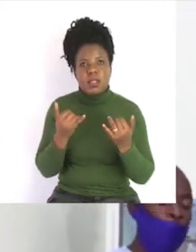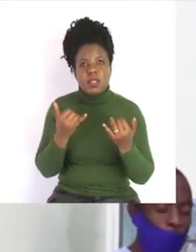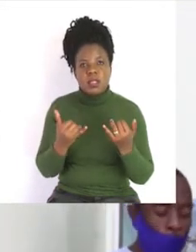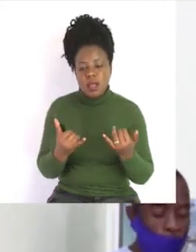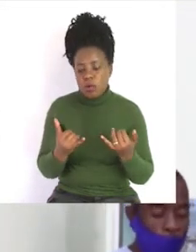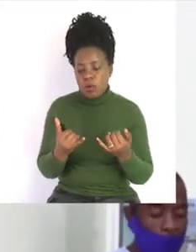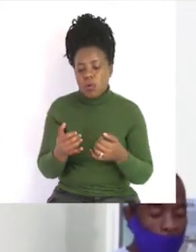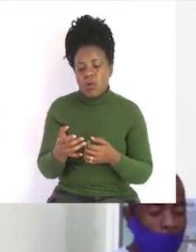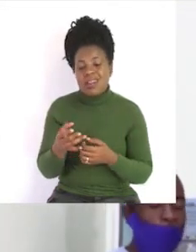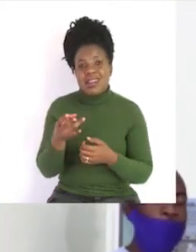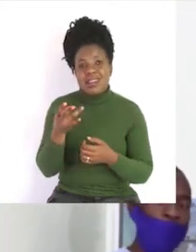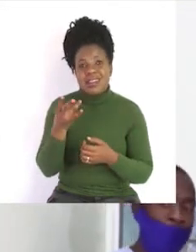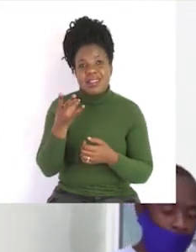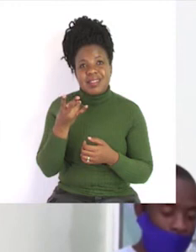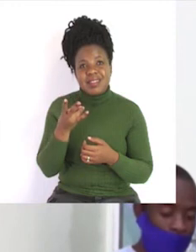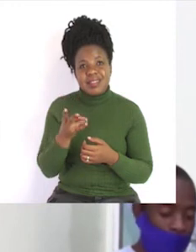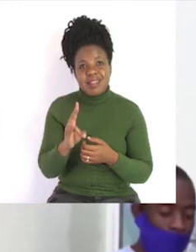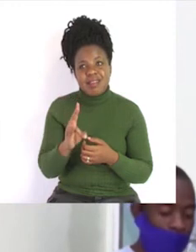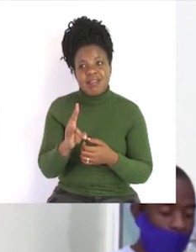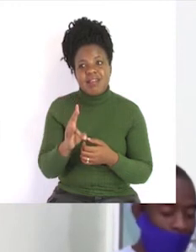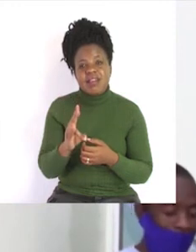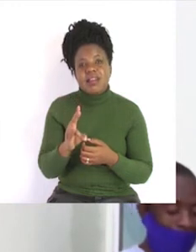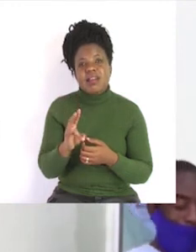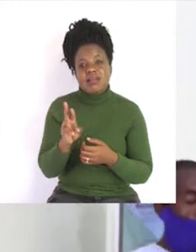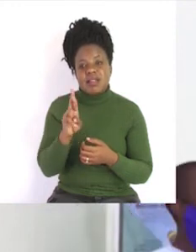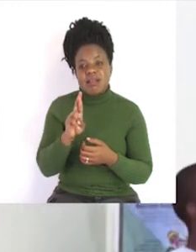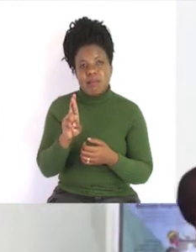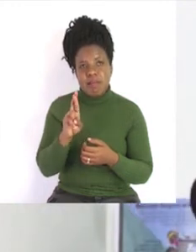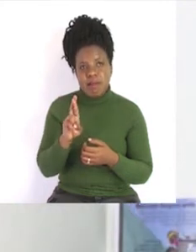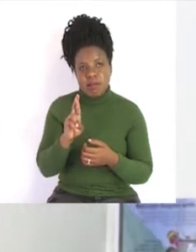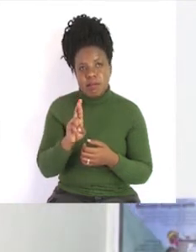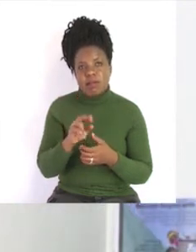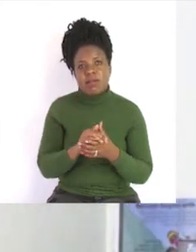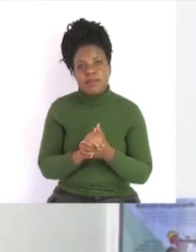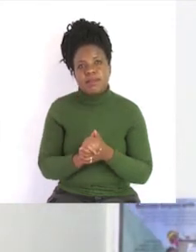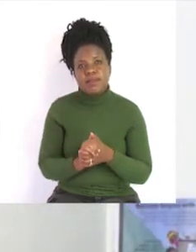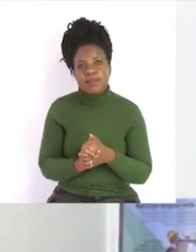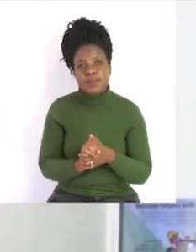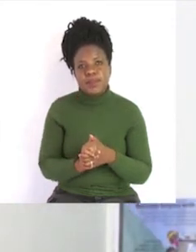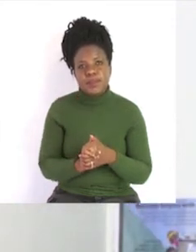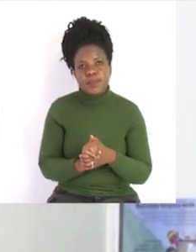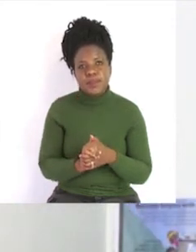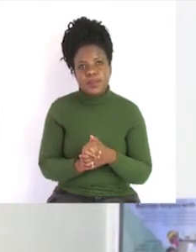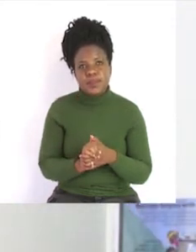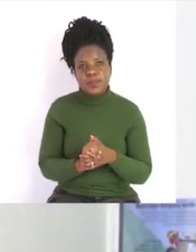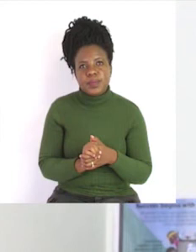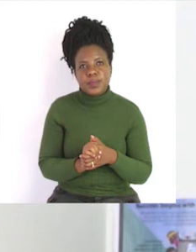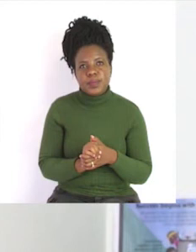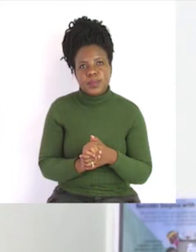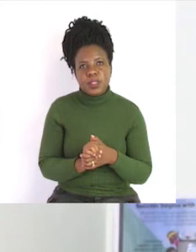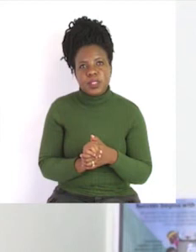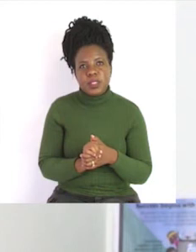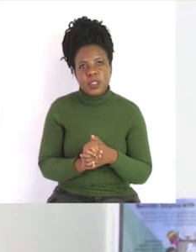what do you do with your remainder? Right? Now, normally you will do something